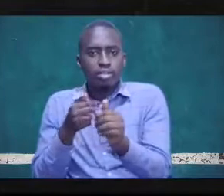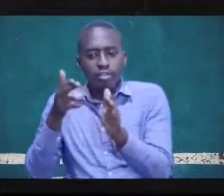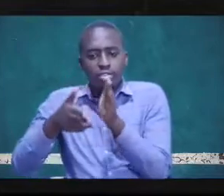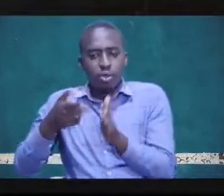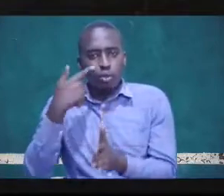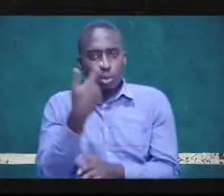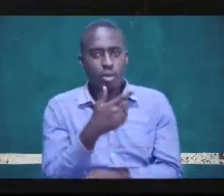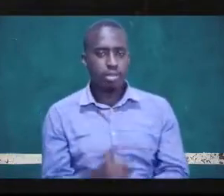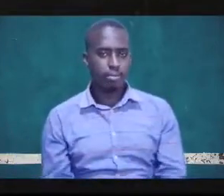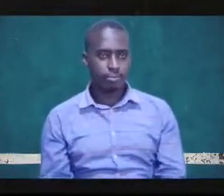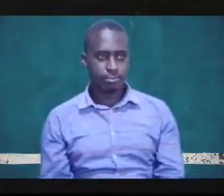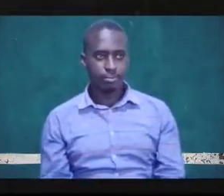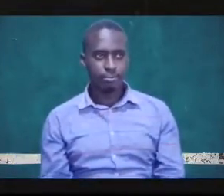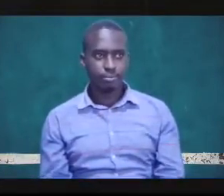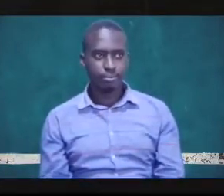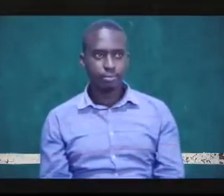animation